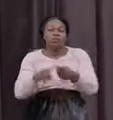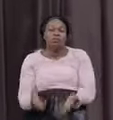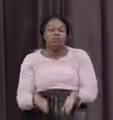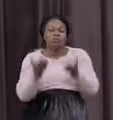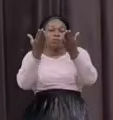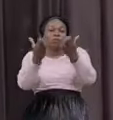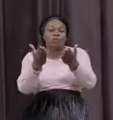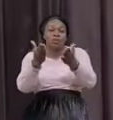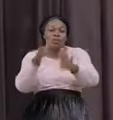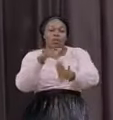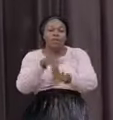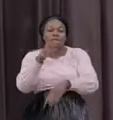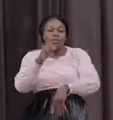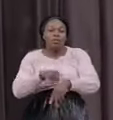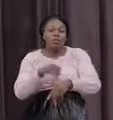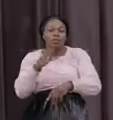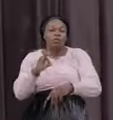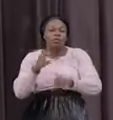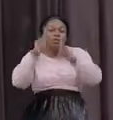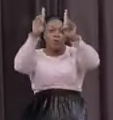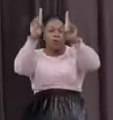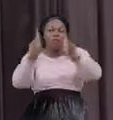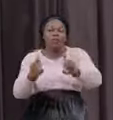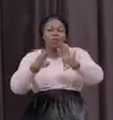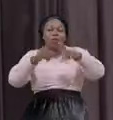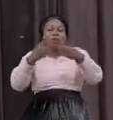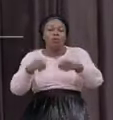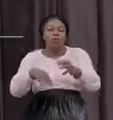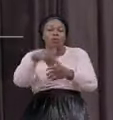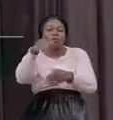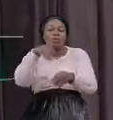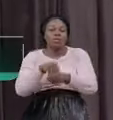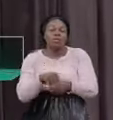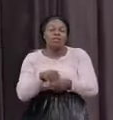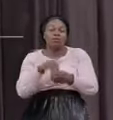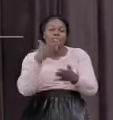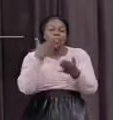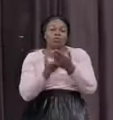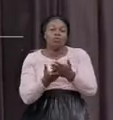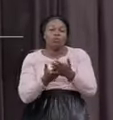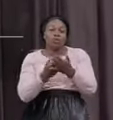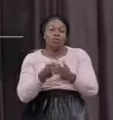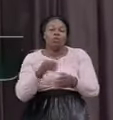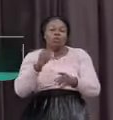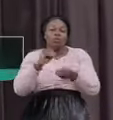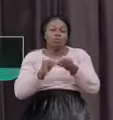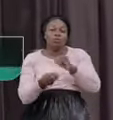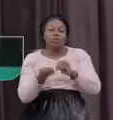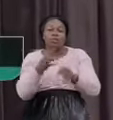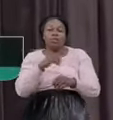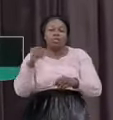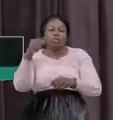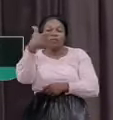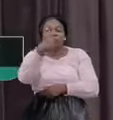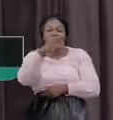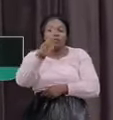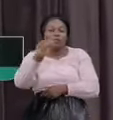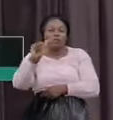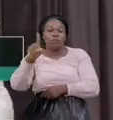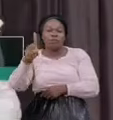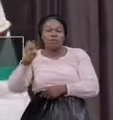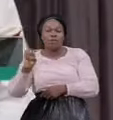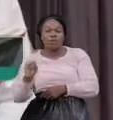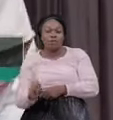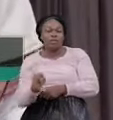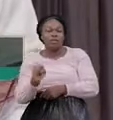examination and I come out in flying colors. I do not engage in exam practice. I do not give